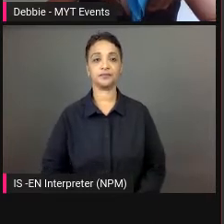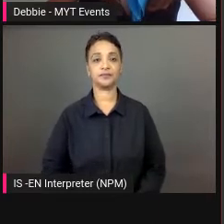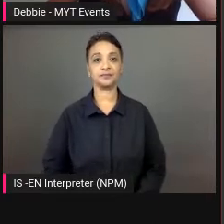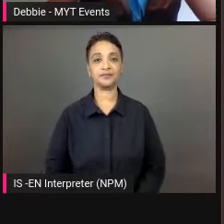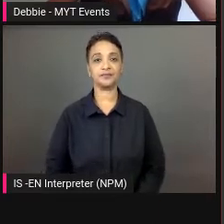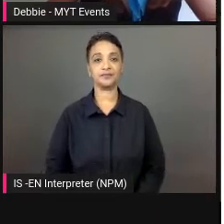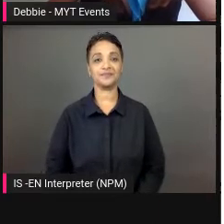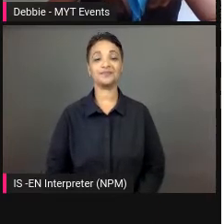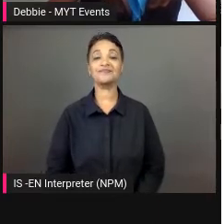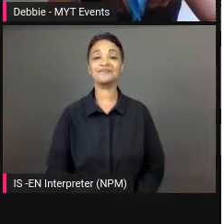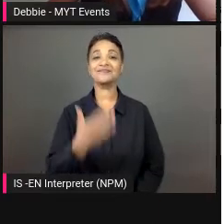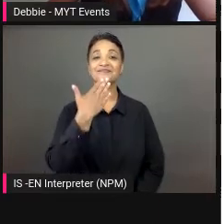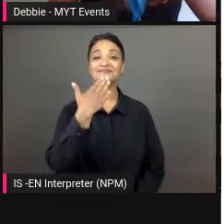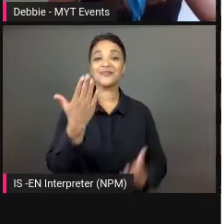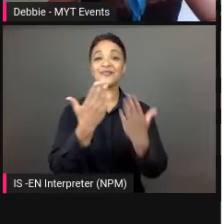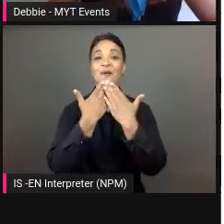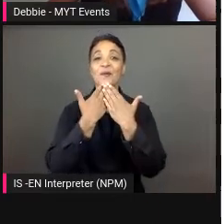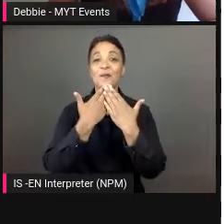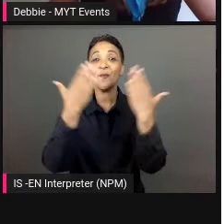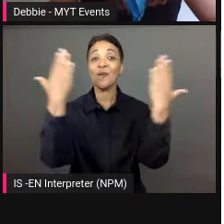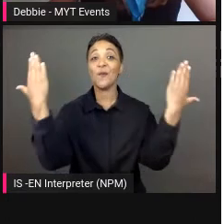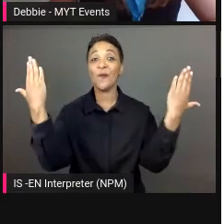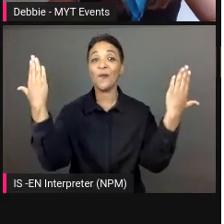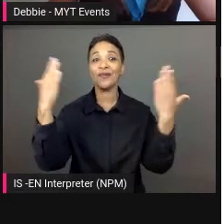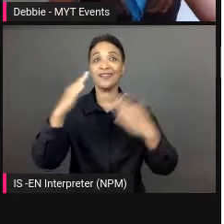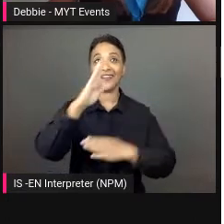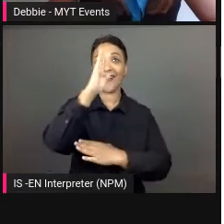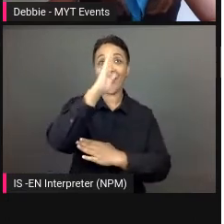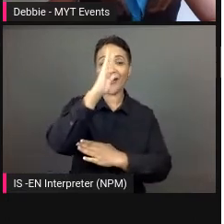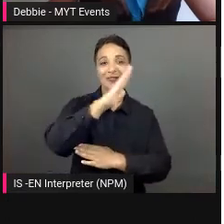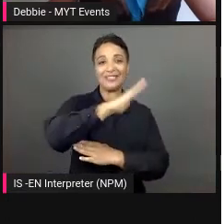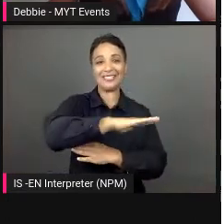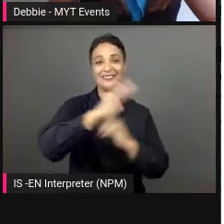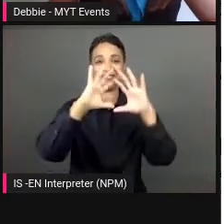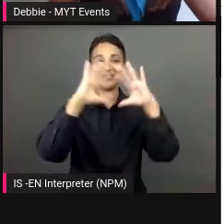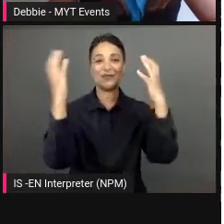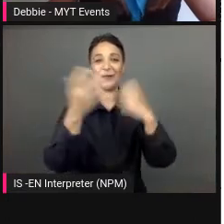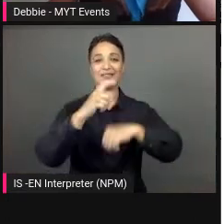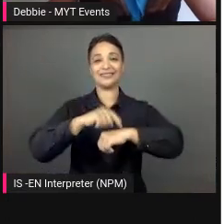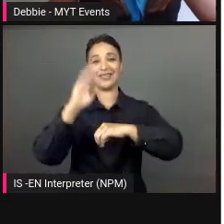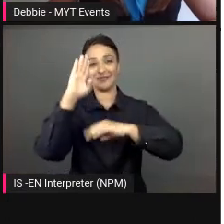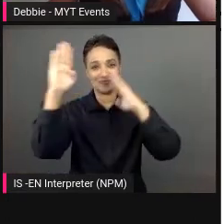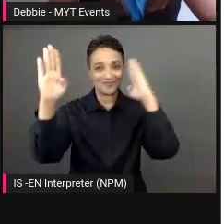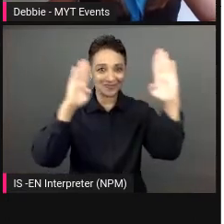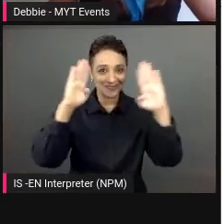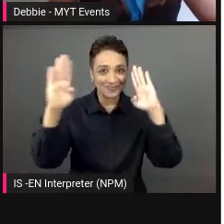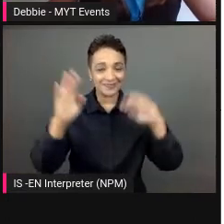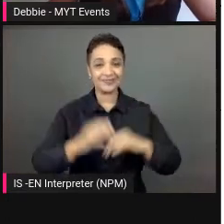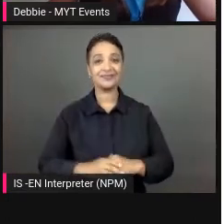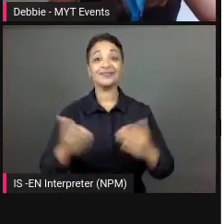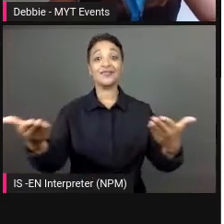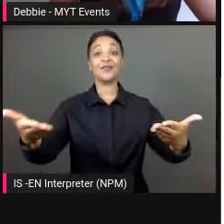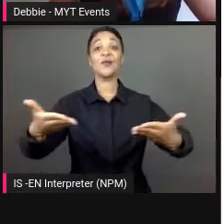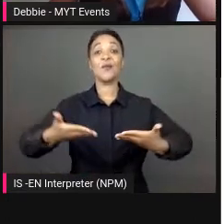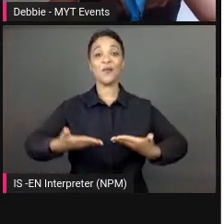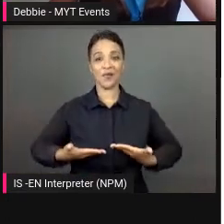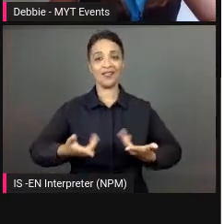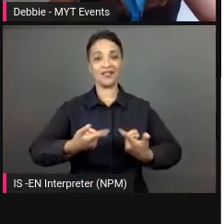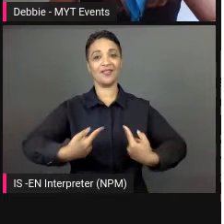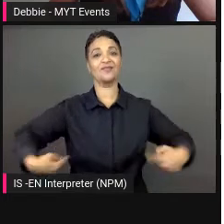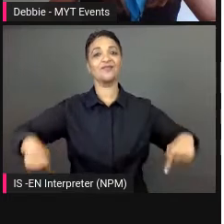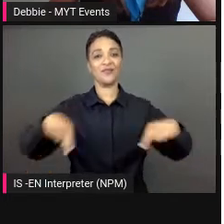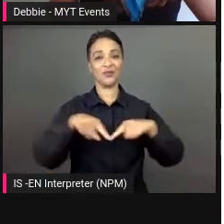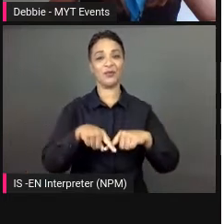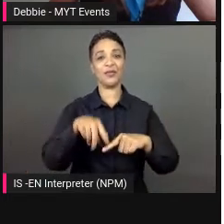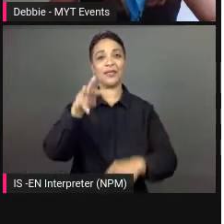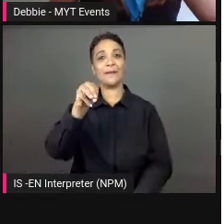Good morning, good afternoon, and good evening all. A very warm welcome on behalf of the Maximise Your Time team to the CHS